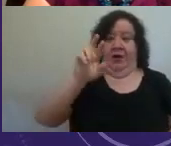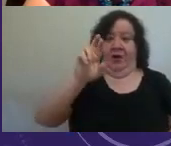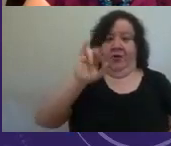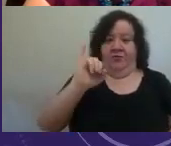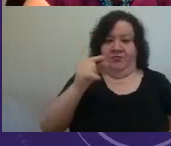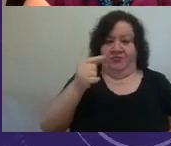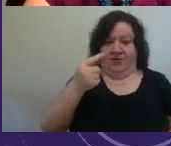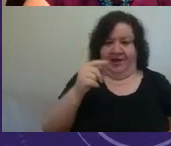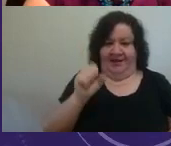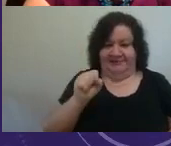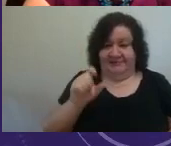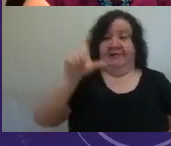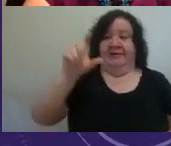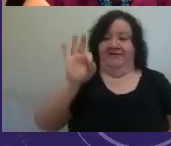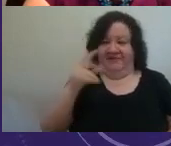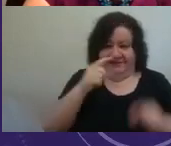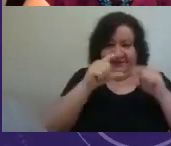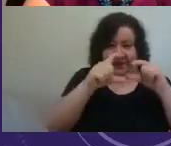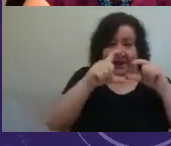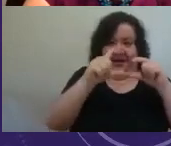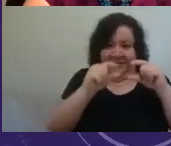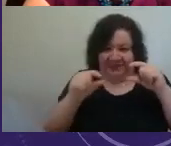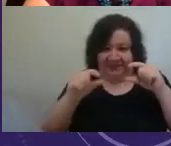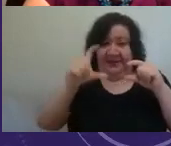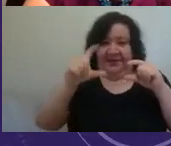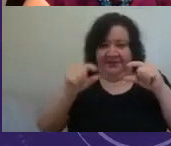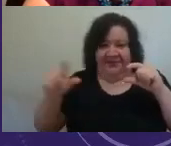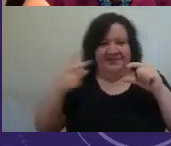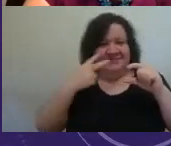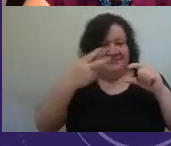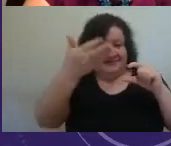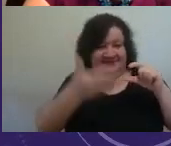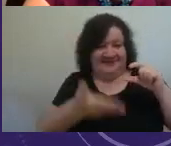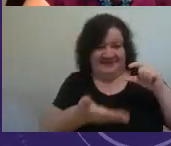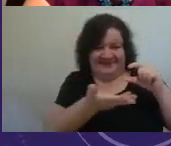Fund. And so if you have questions, you can email me at